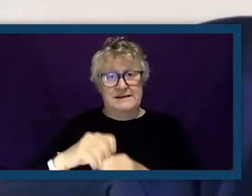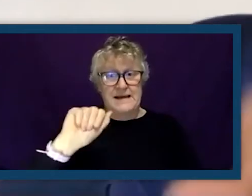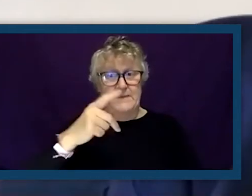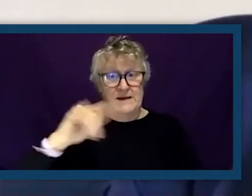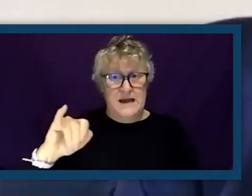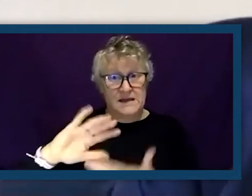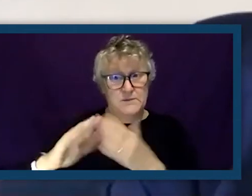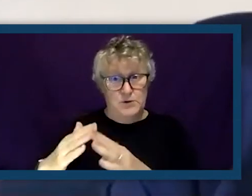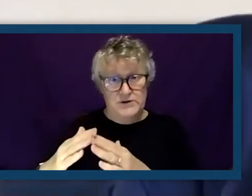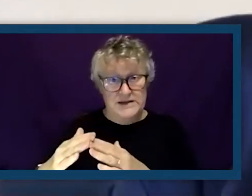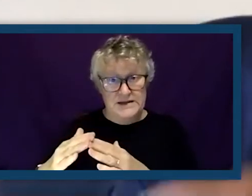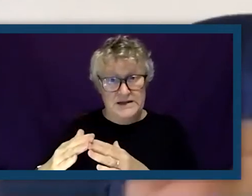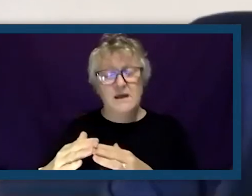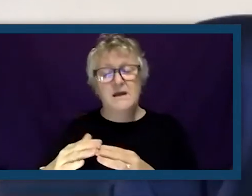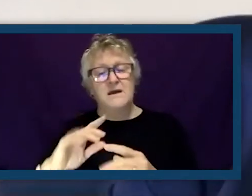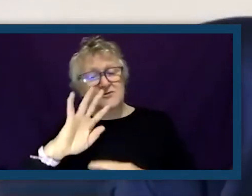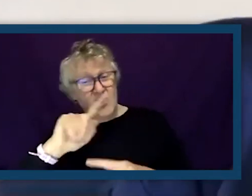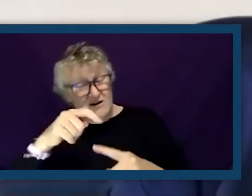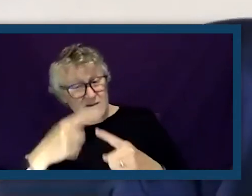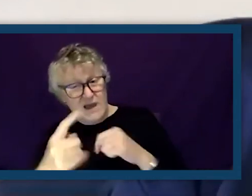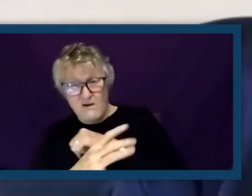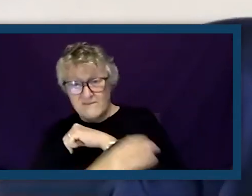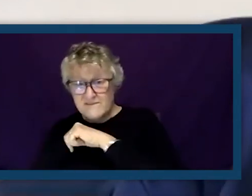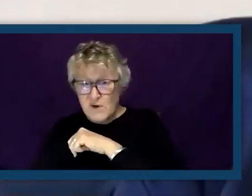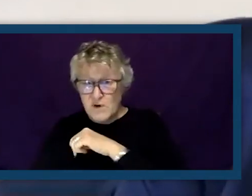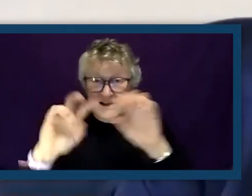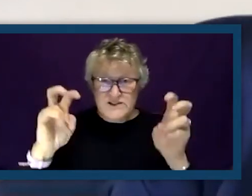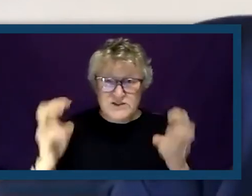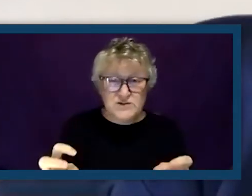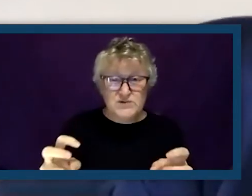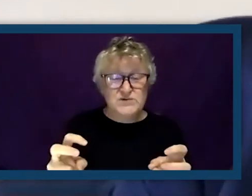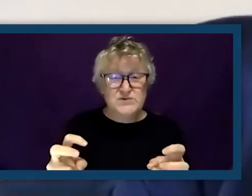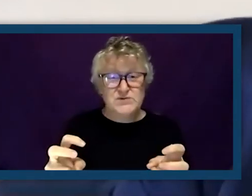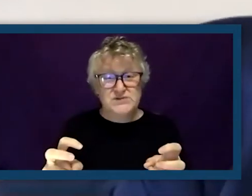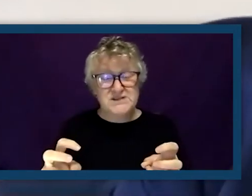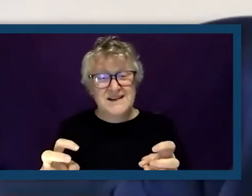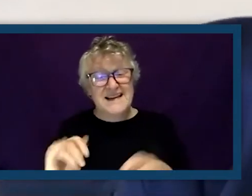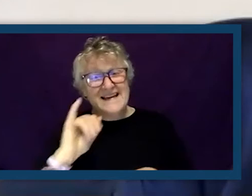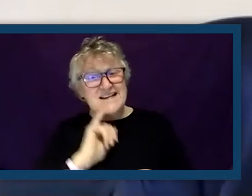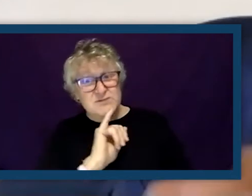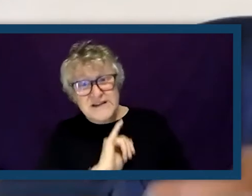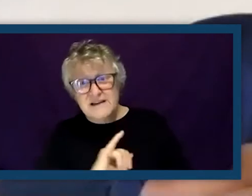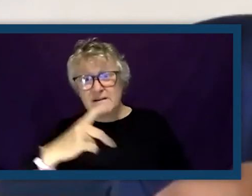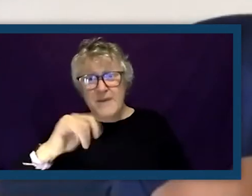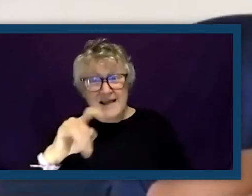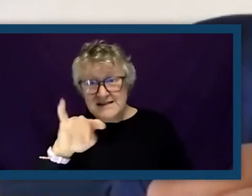foreign issues, for example, if you look at the Israel-Palestine debate going on within the party